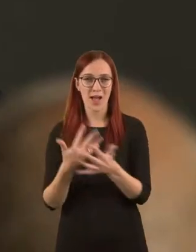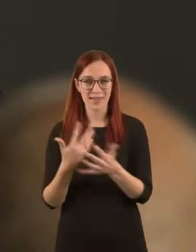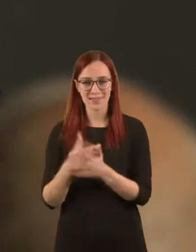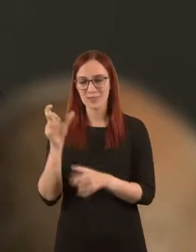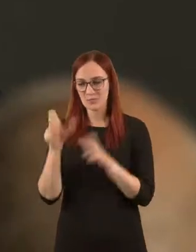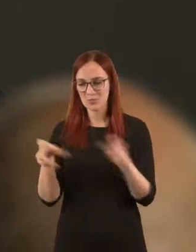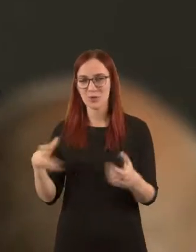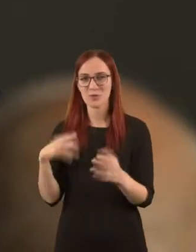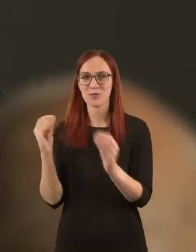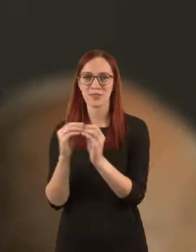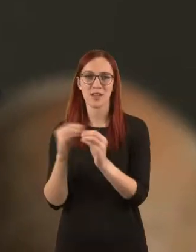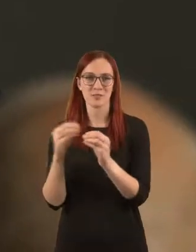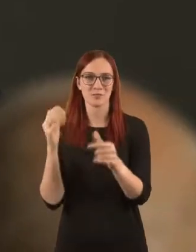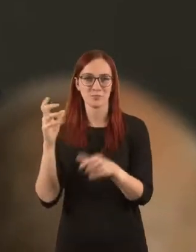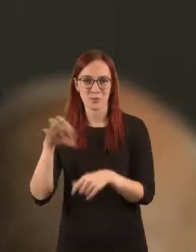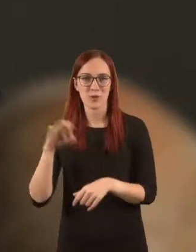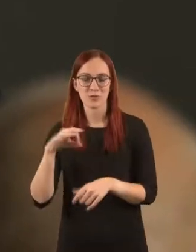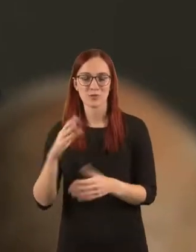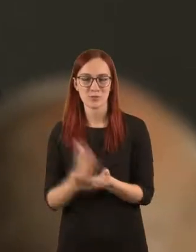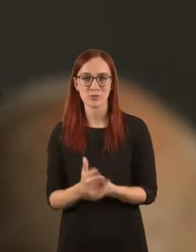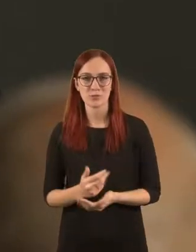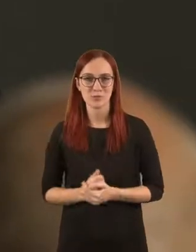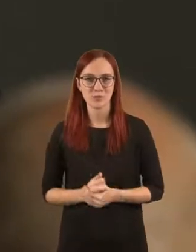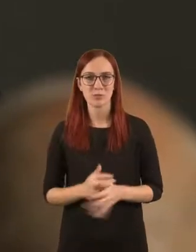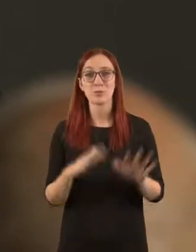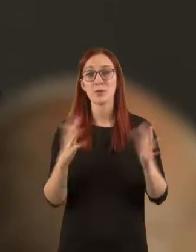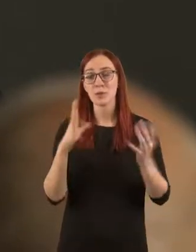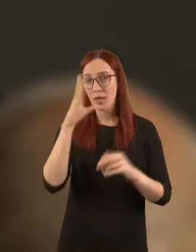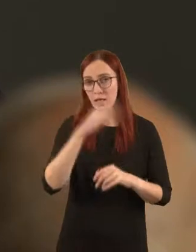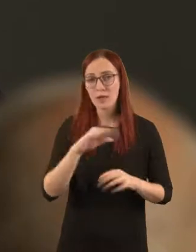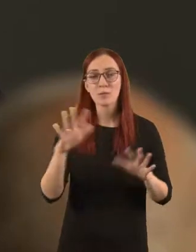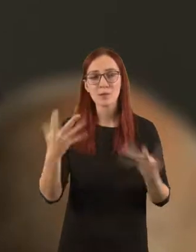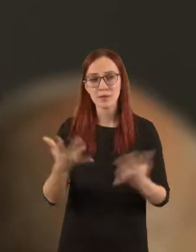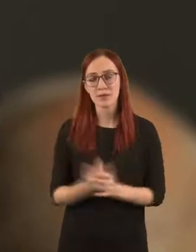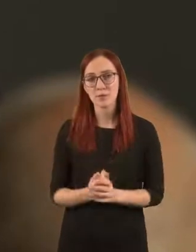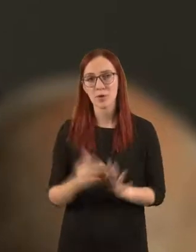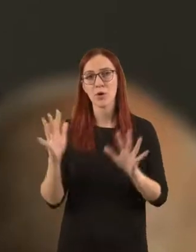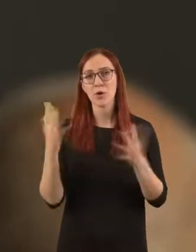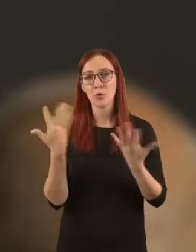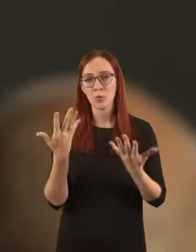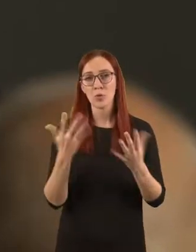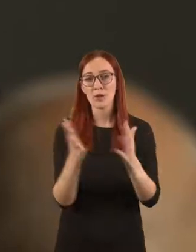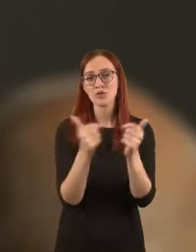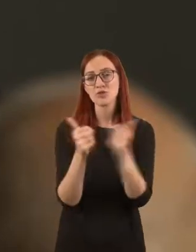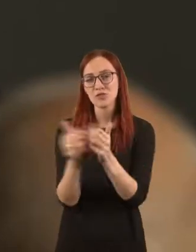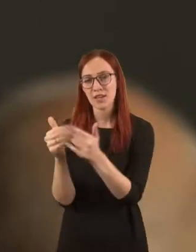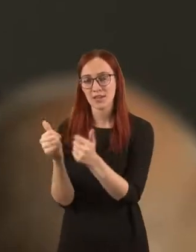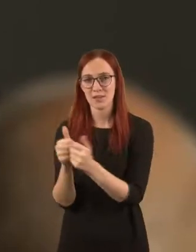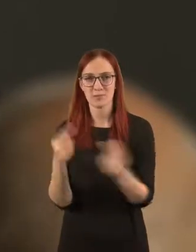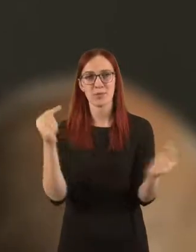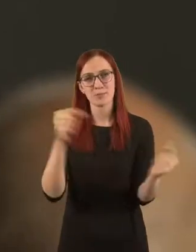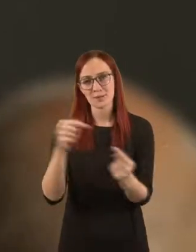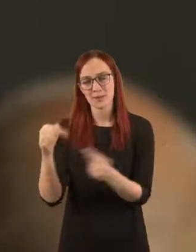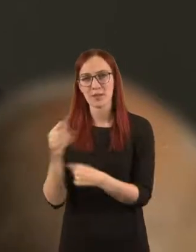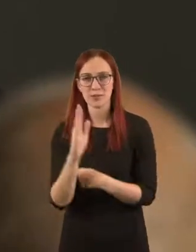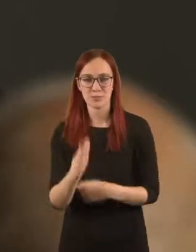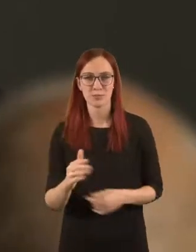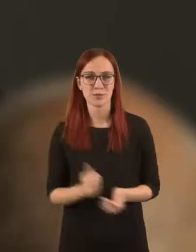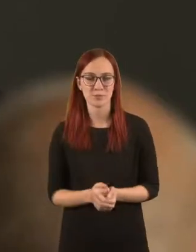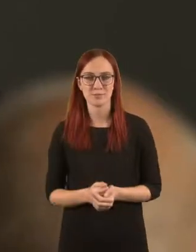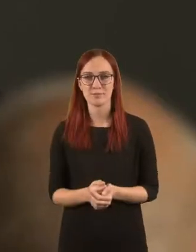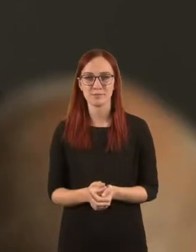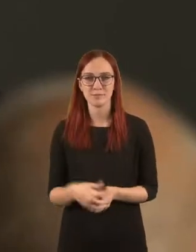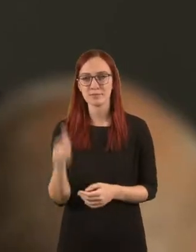from spot A to spot B. And we can only achieve transformation if we offer